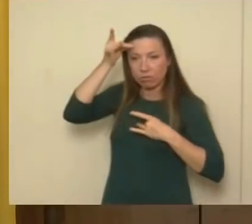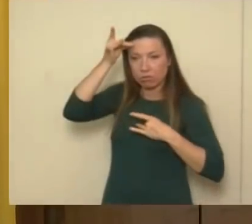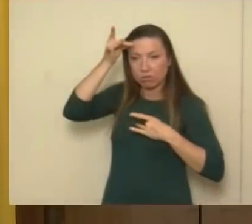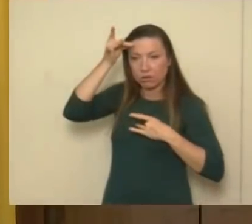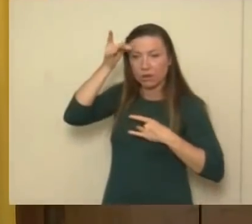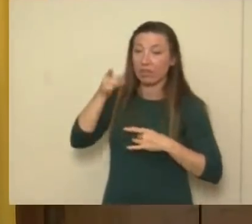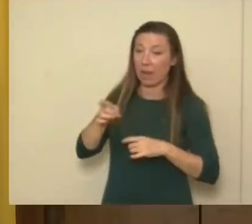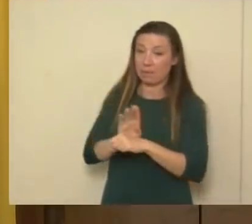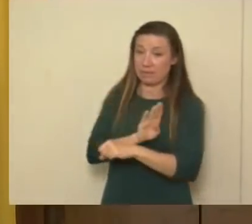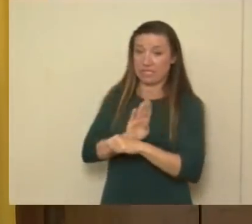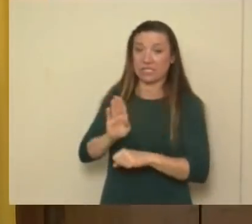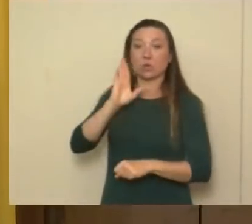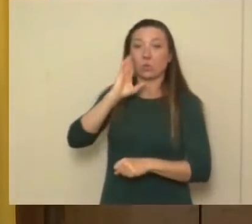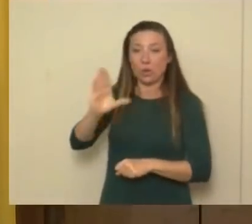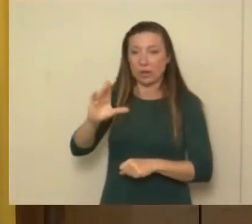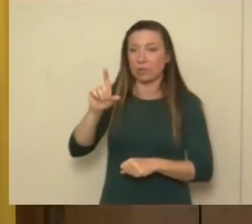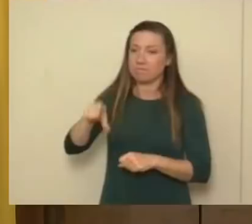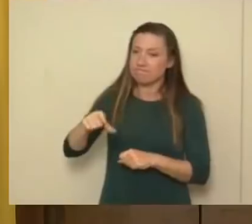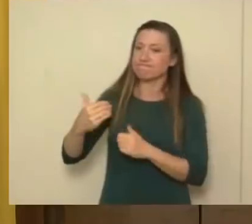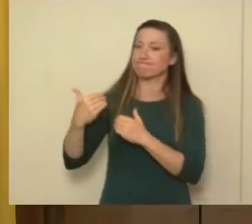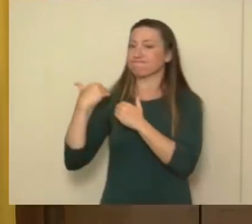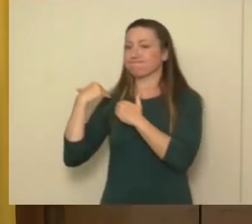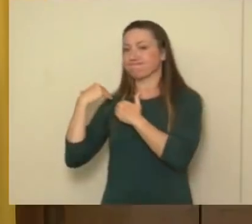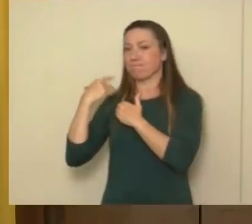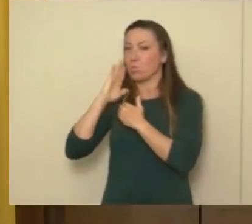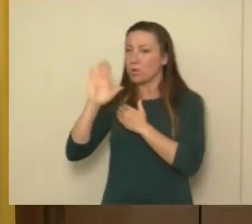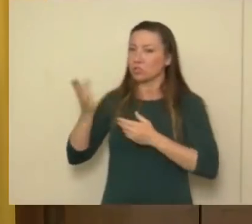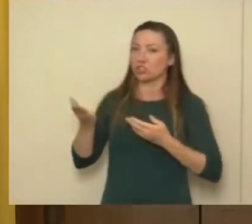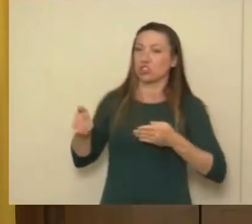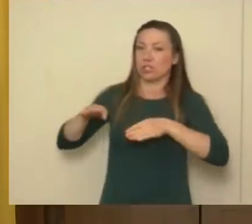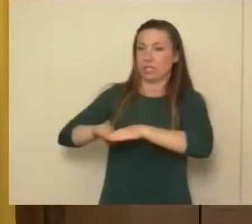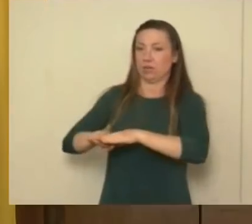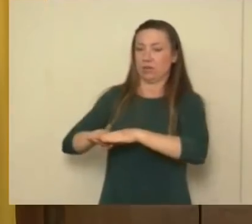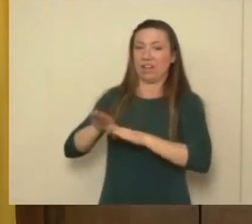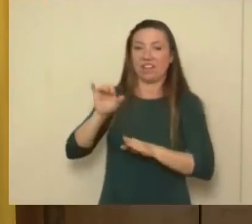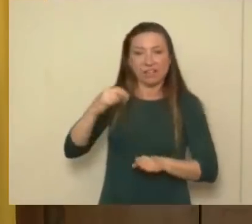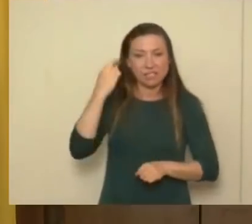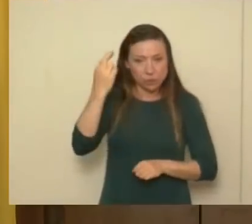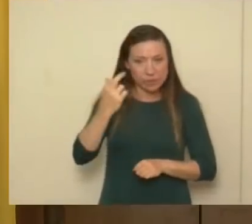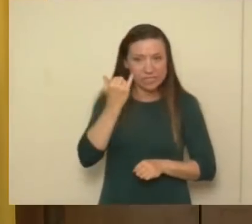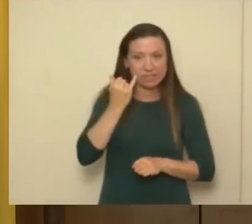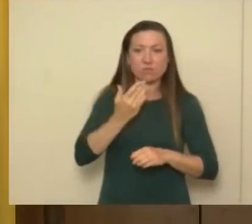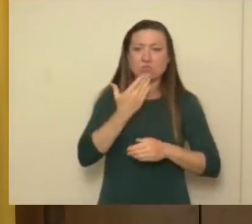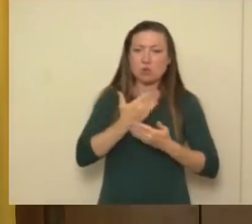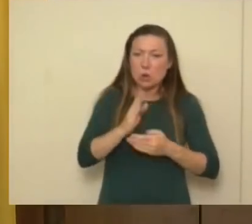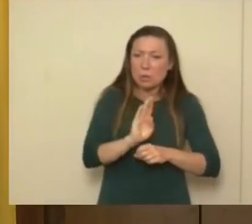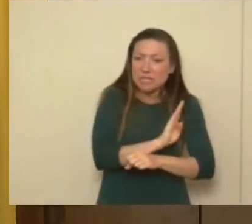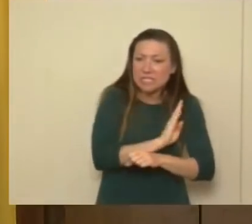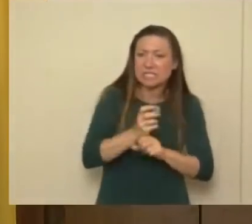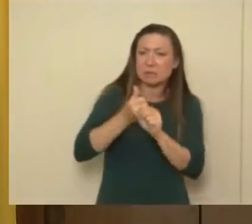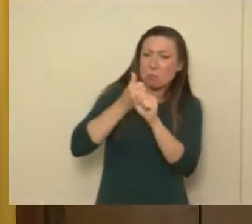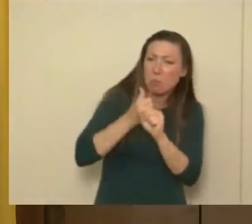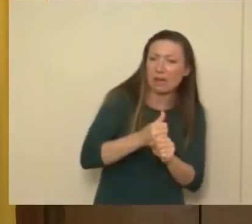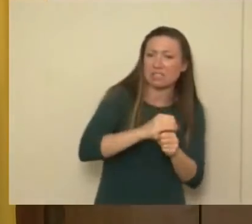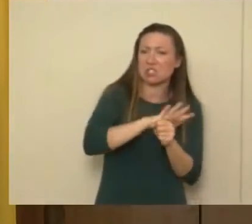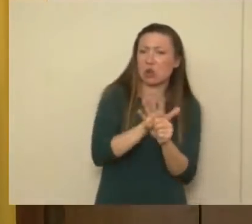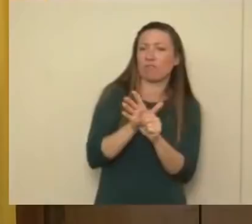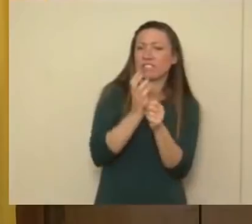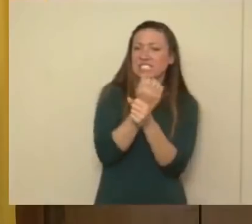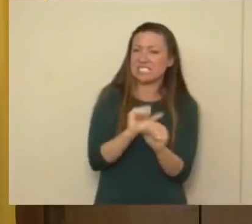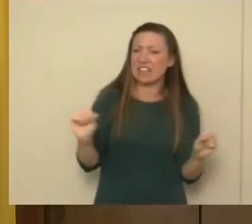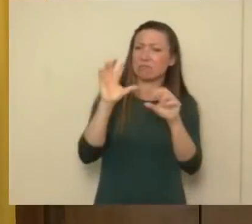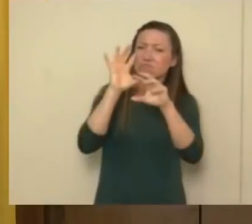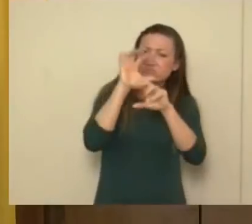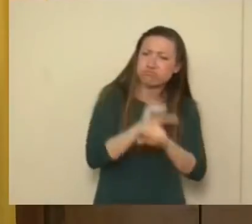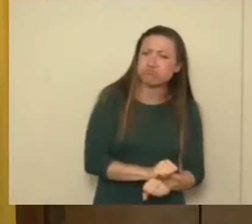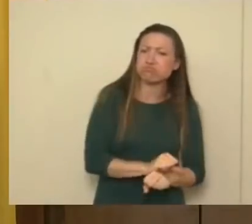down, and it's exactly the reason that good businesses, in terms of practicing COVID-safe practices, investing in that,